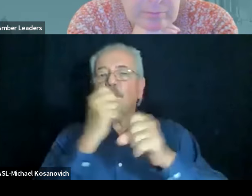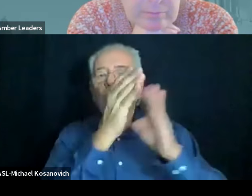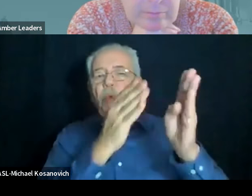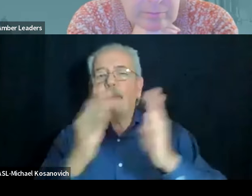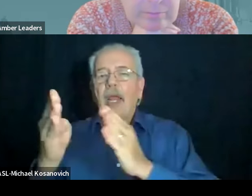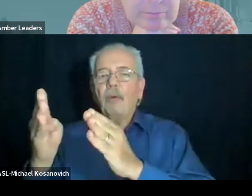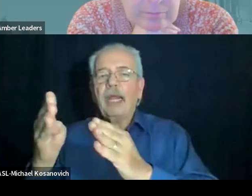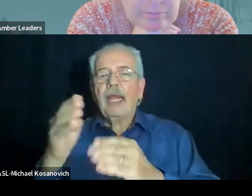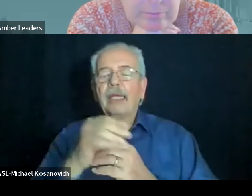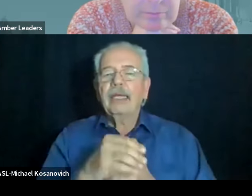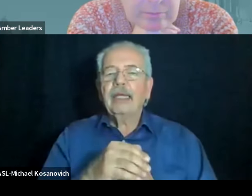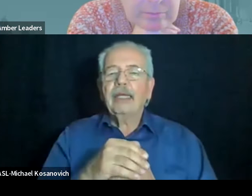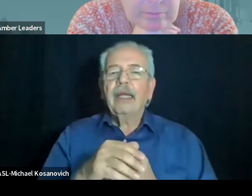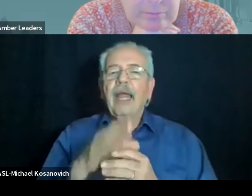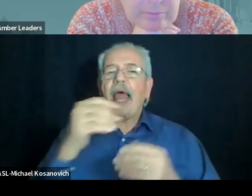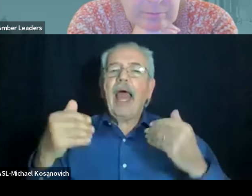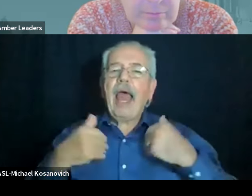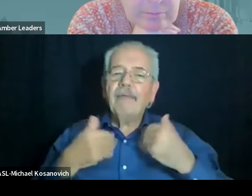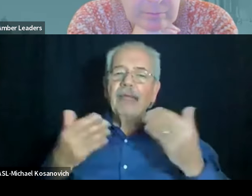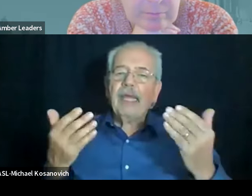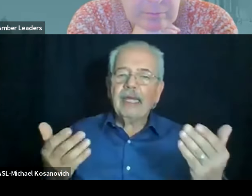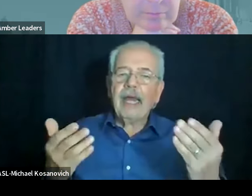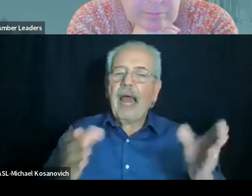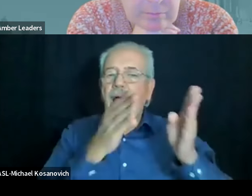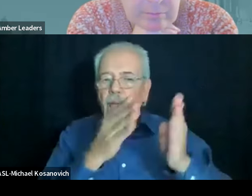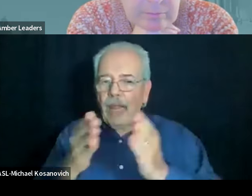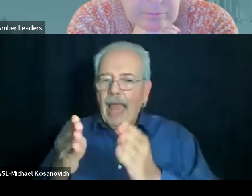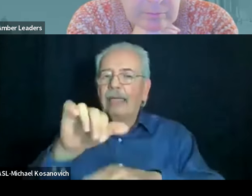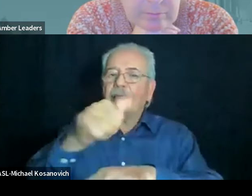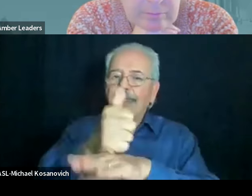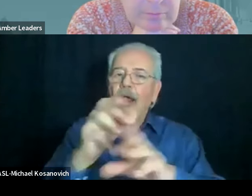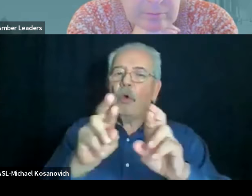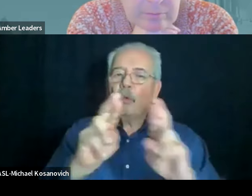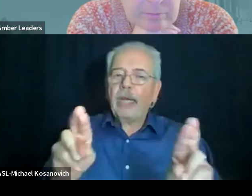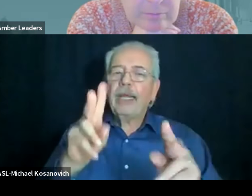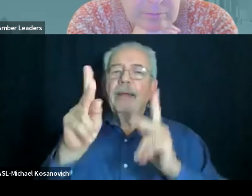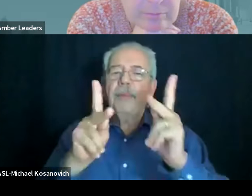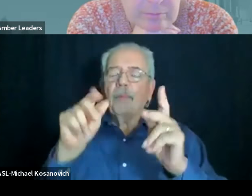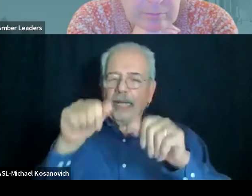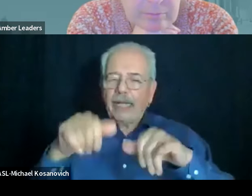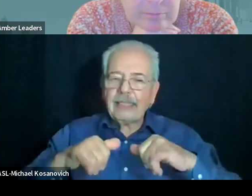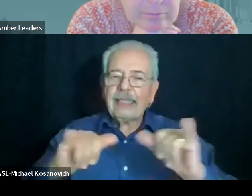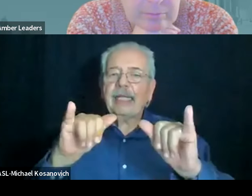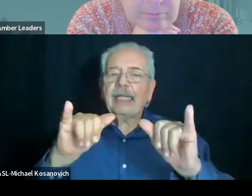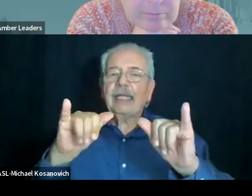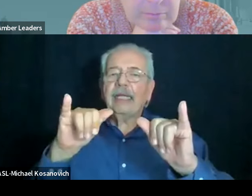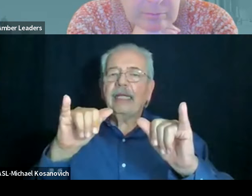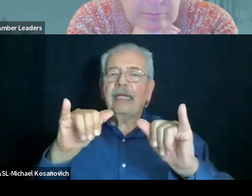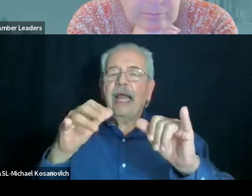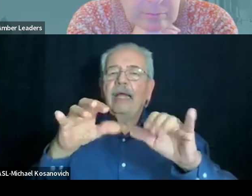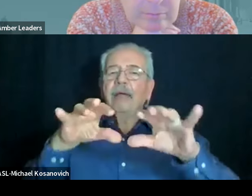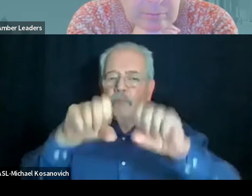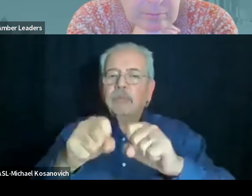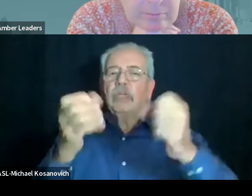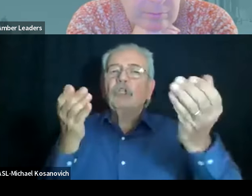and having a plan ready so that people could still get services